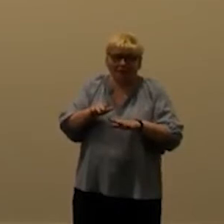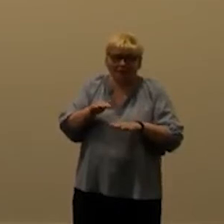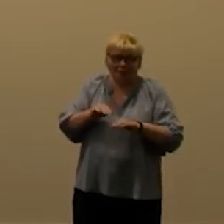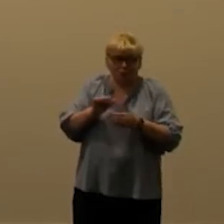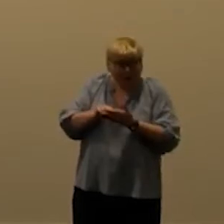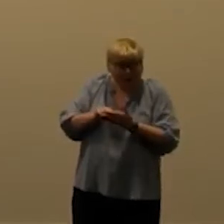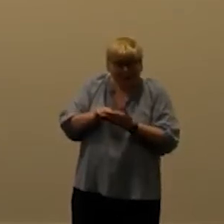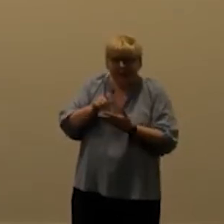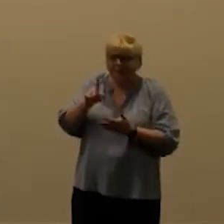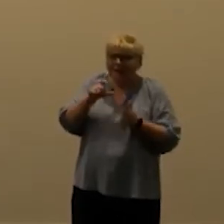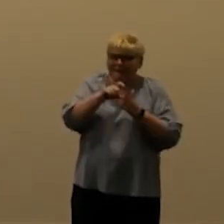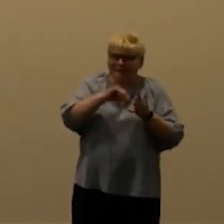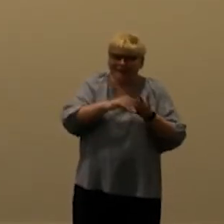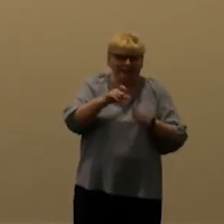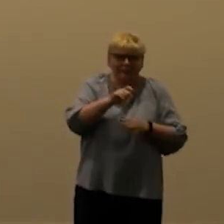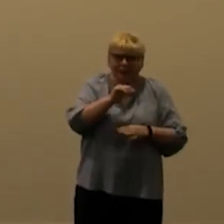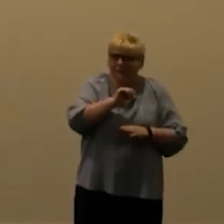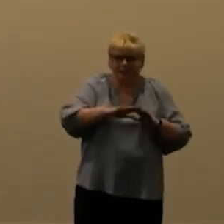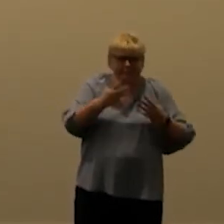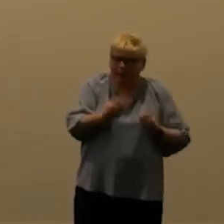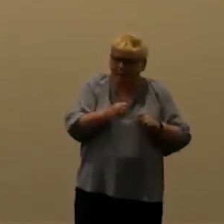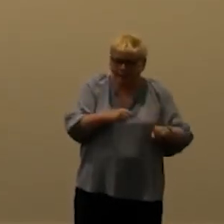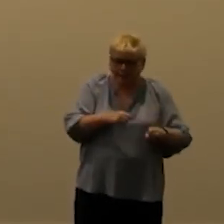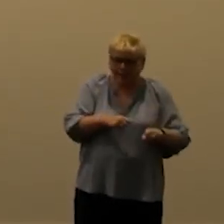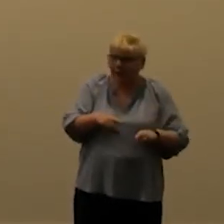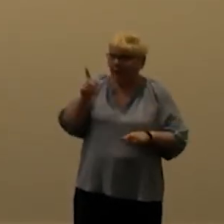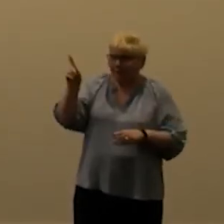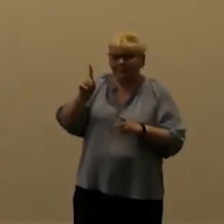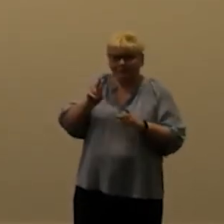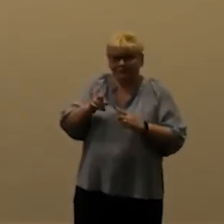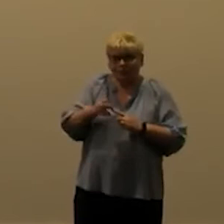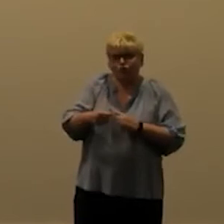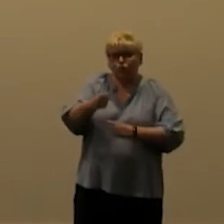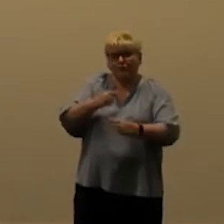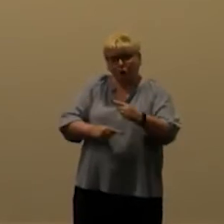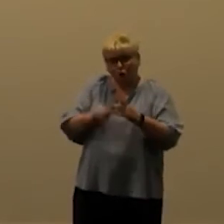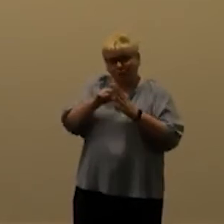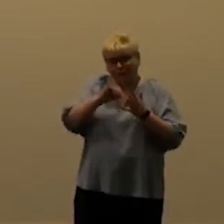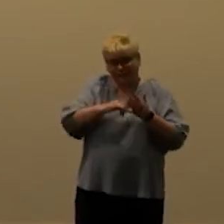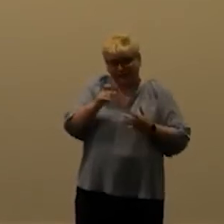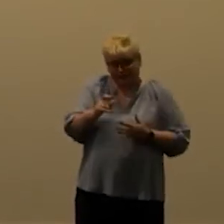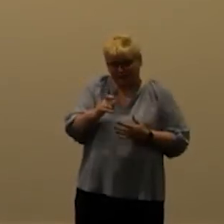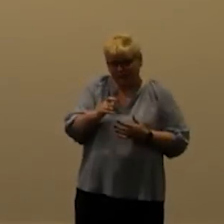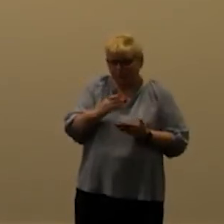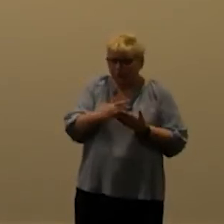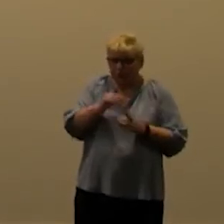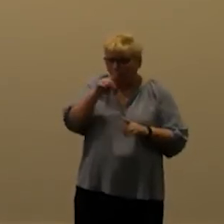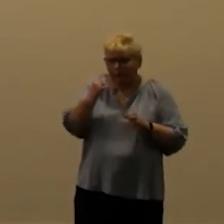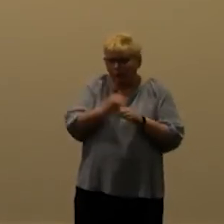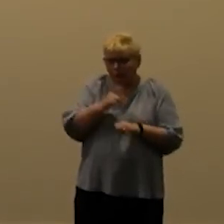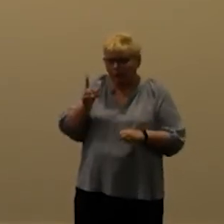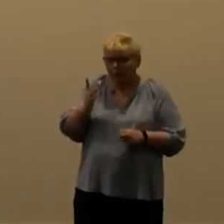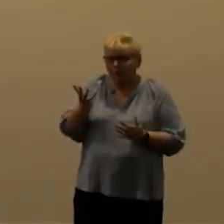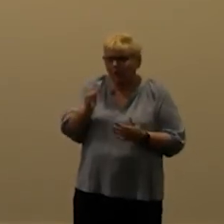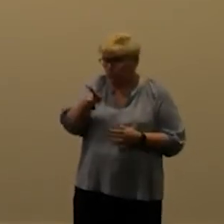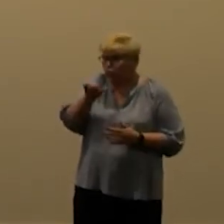think DSC typically doesn't have that. I think this is the only module that does the reverse DSC, as it were. I think DSC, we can't really do that ingestion. But you're